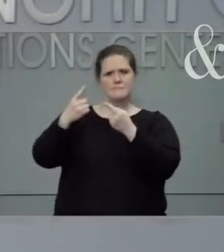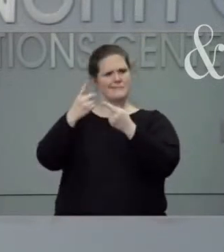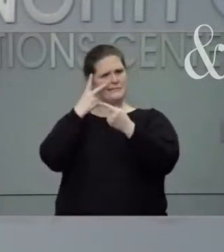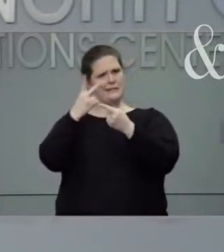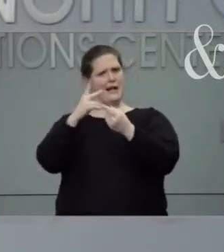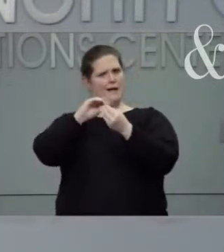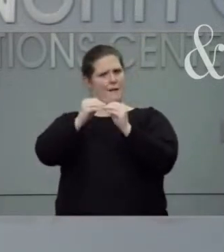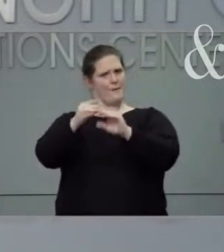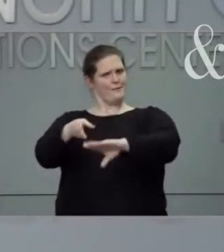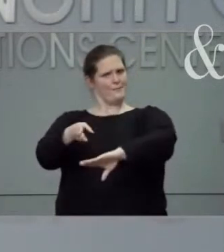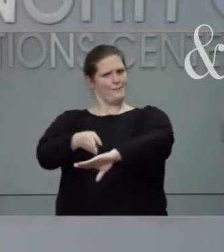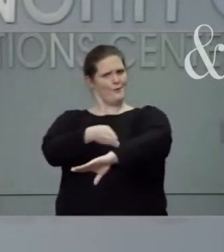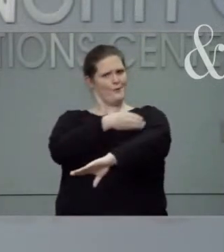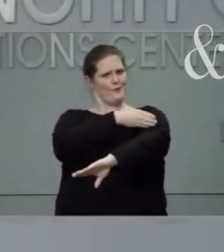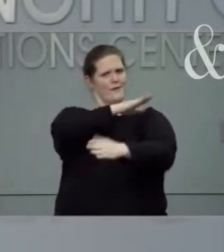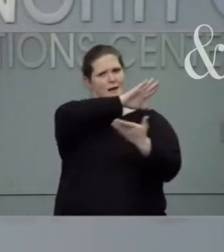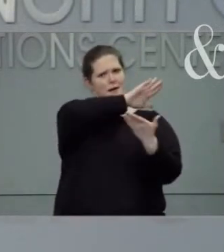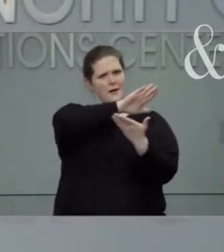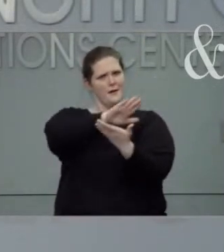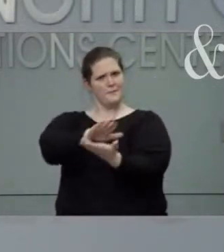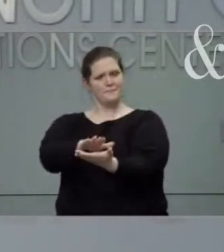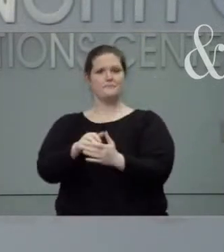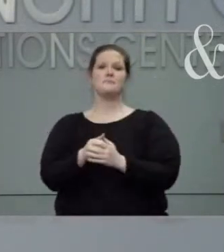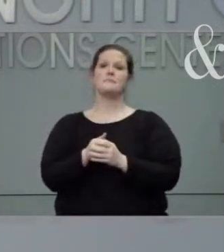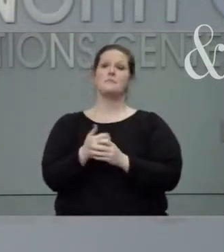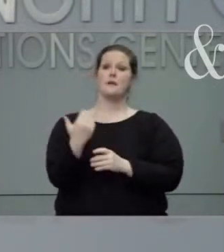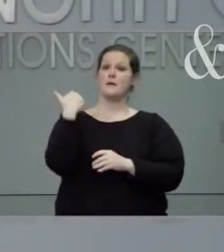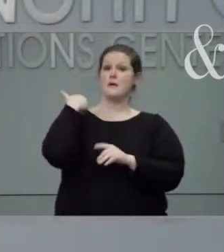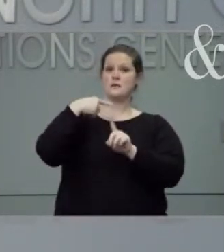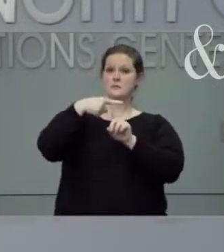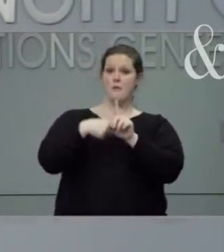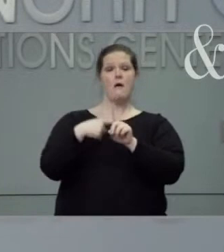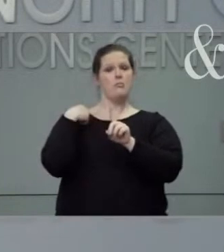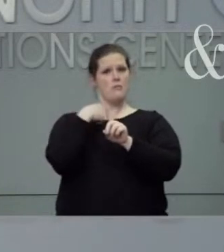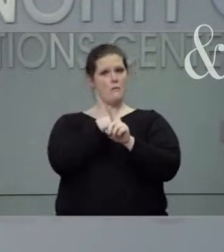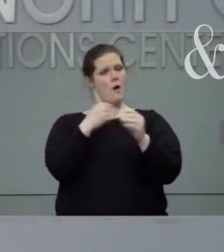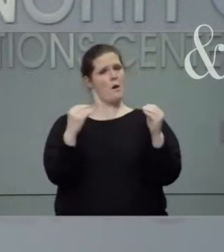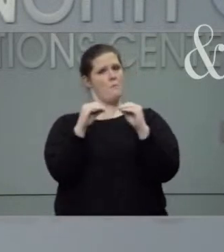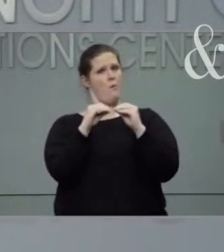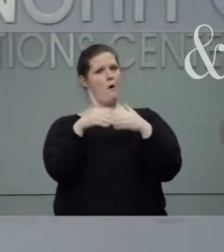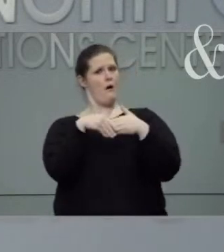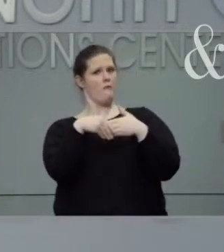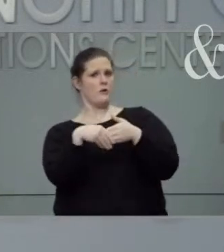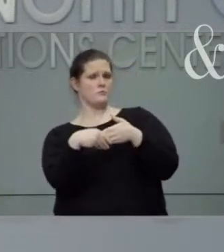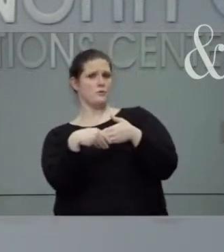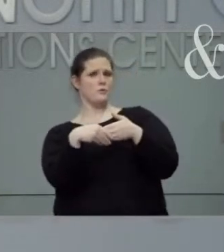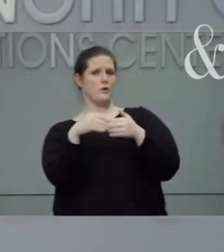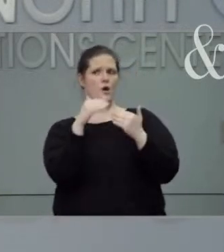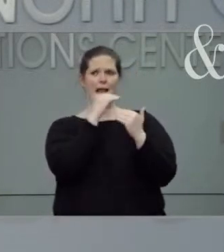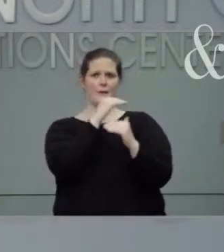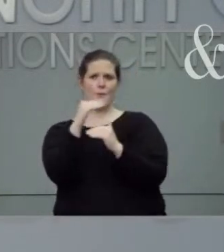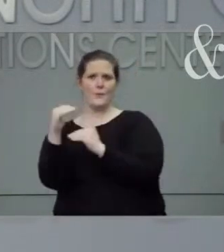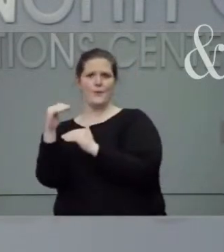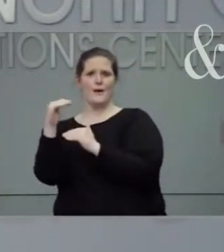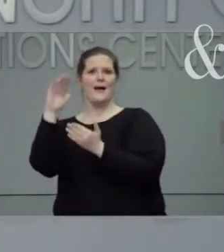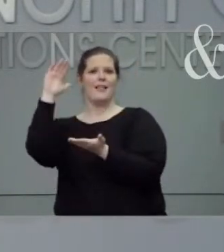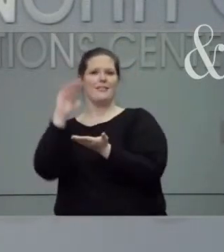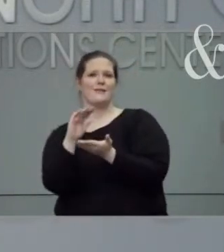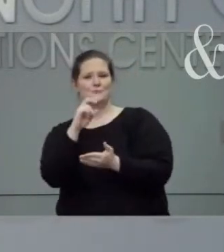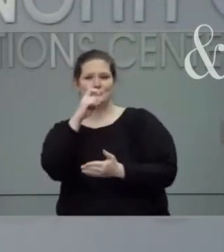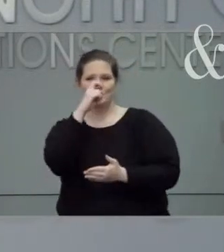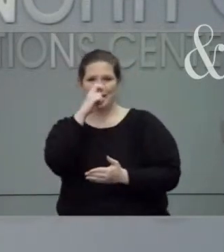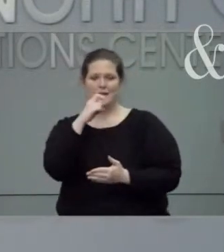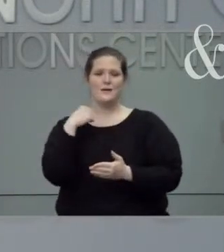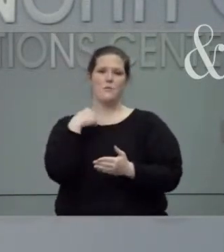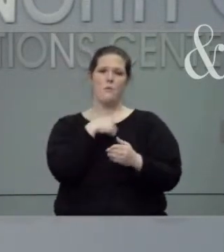know, last month, we cautiously eased some restrictions using our dimmer switch approach. This helped our economy continue